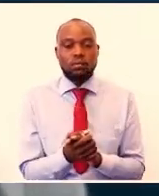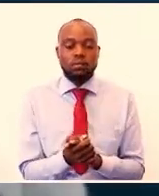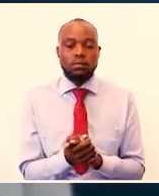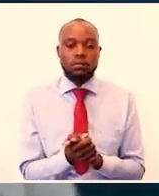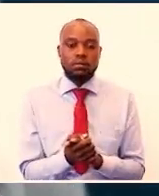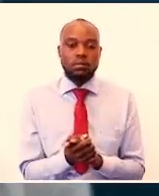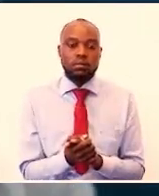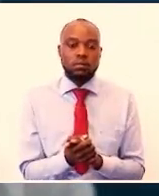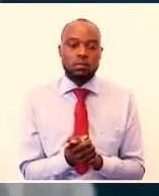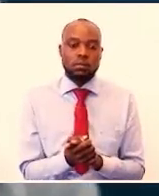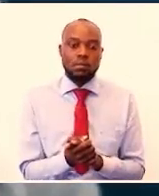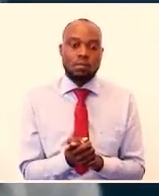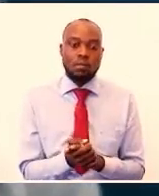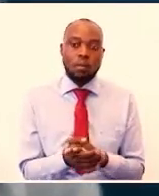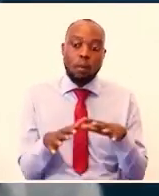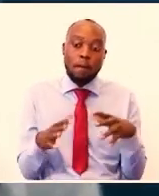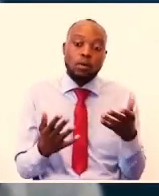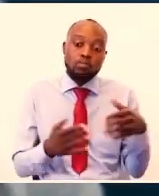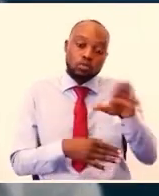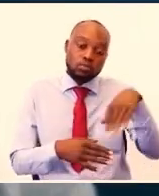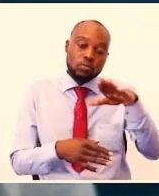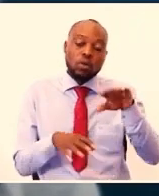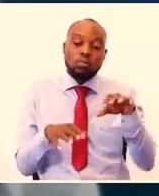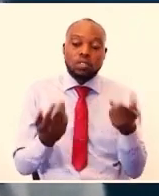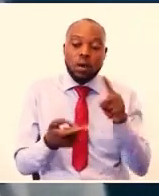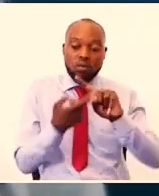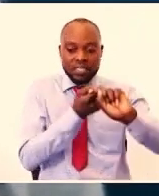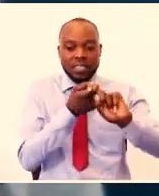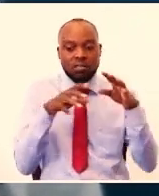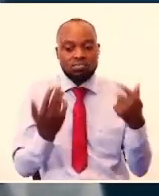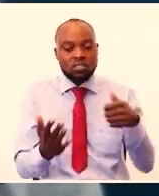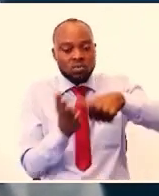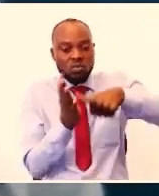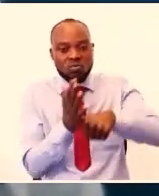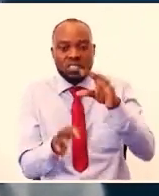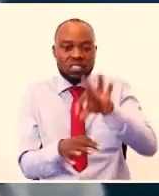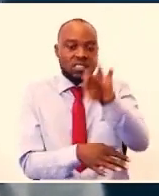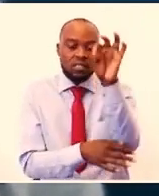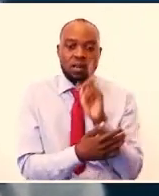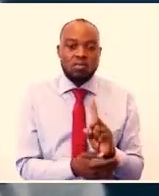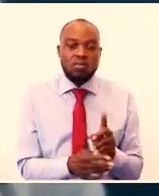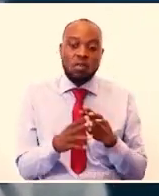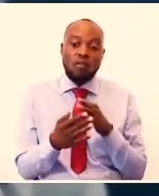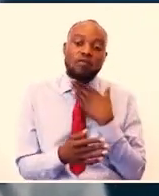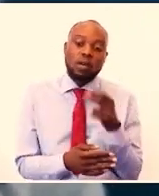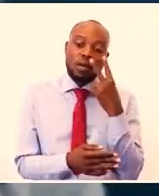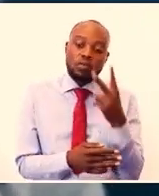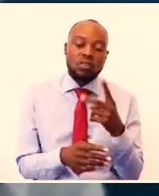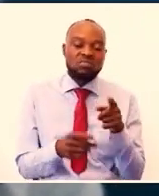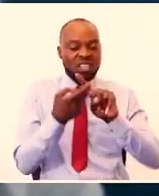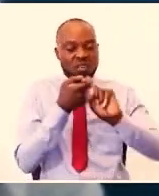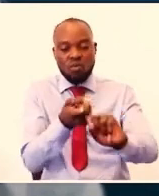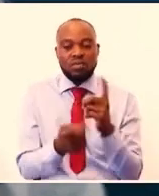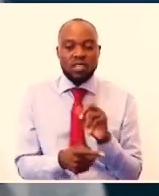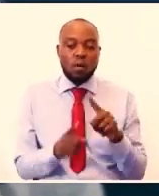since we all agree that debt is not an option, we have to make sure that we are not just agreed, but